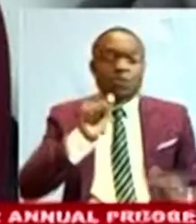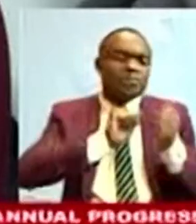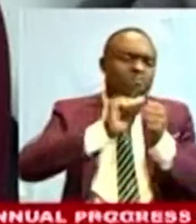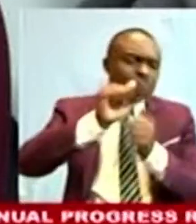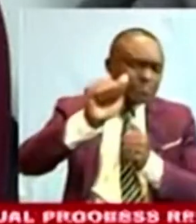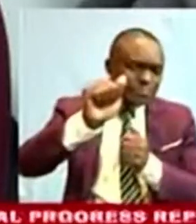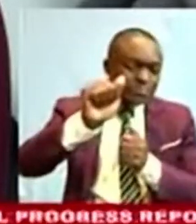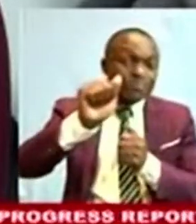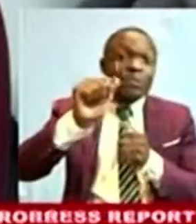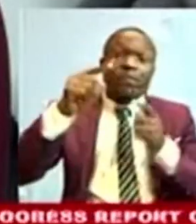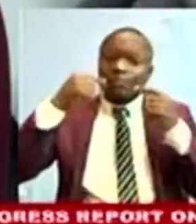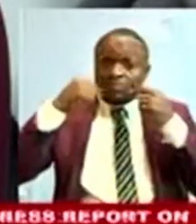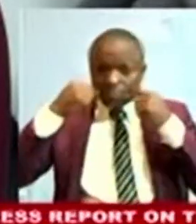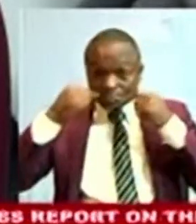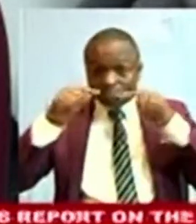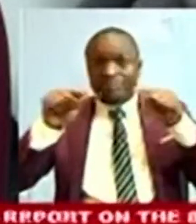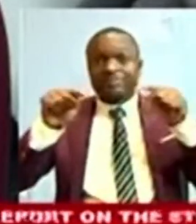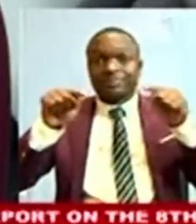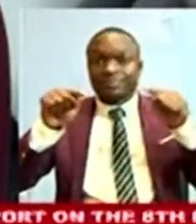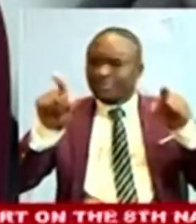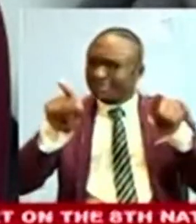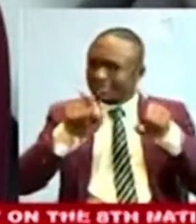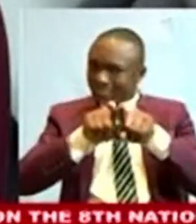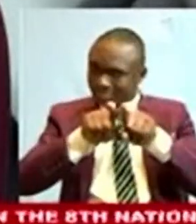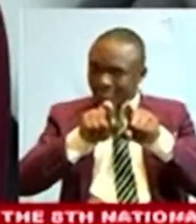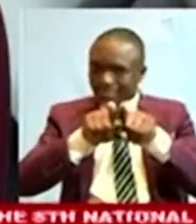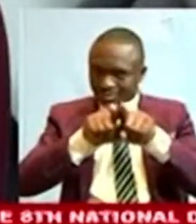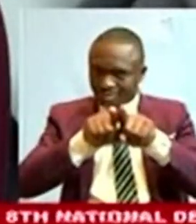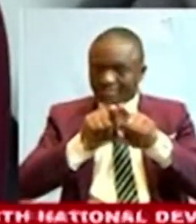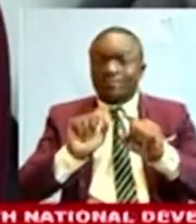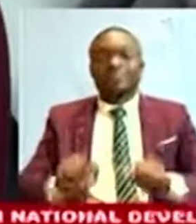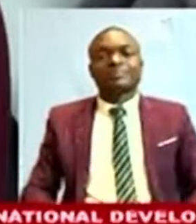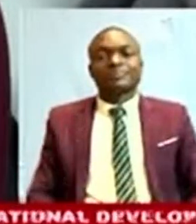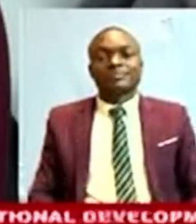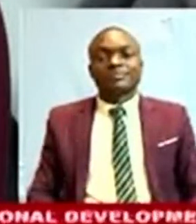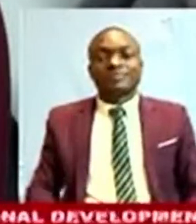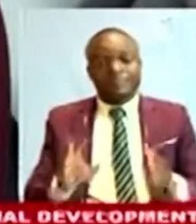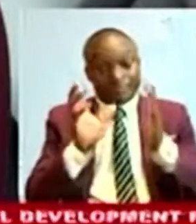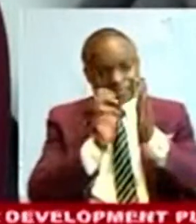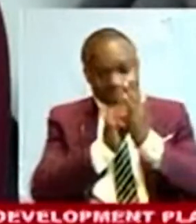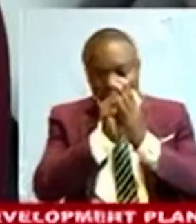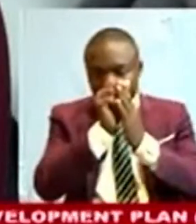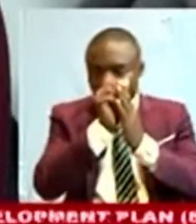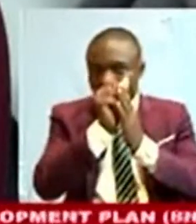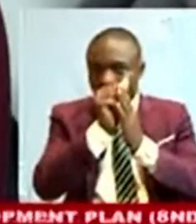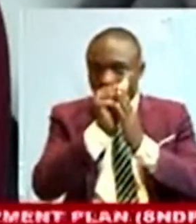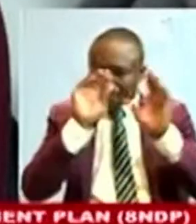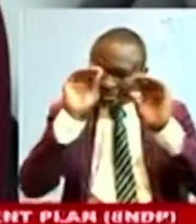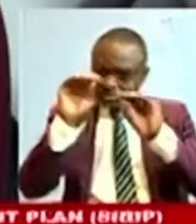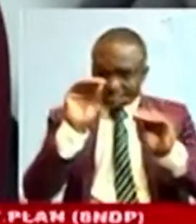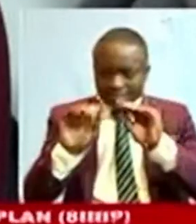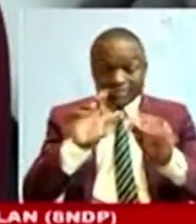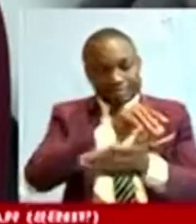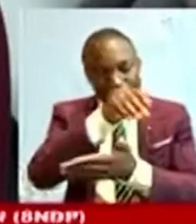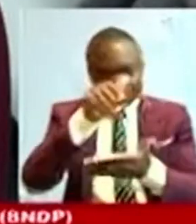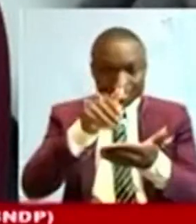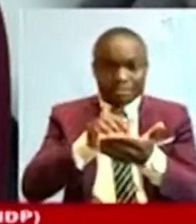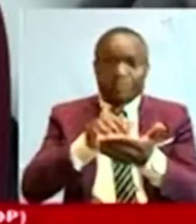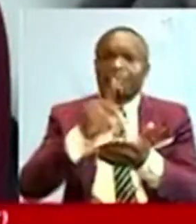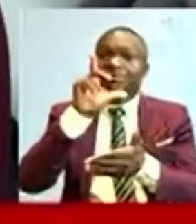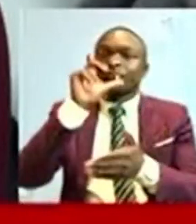be announcing a similar cancer treatment center in